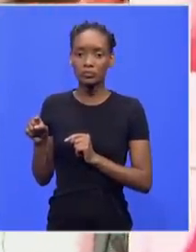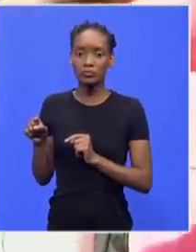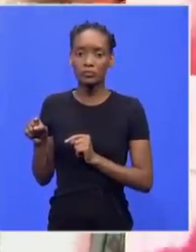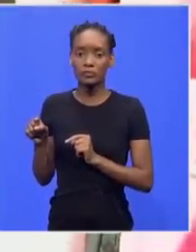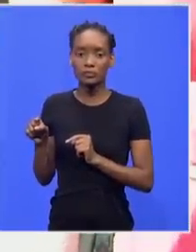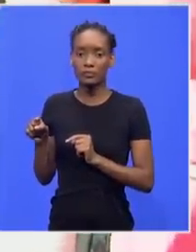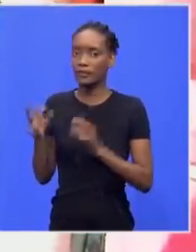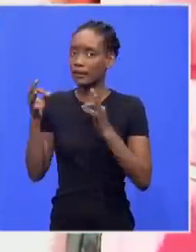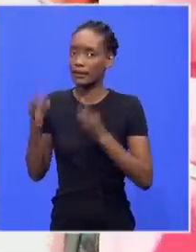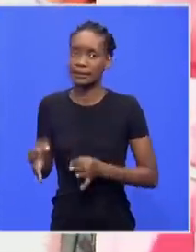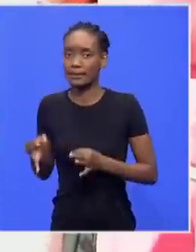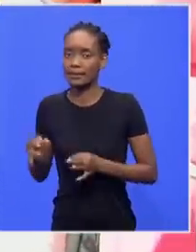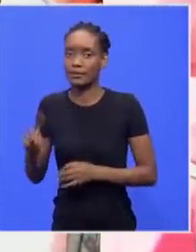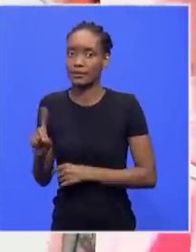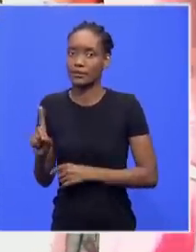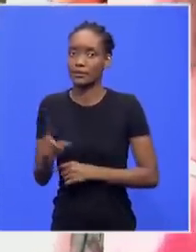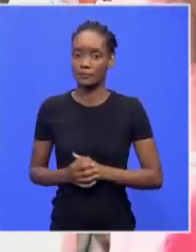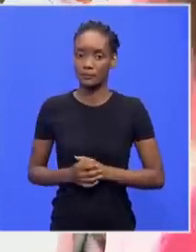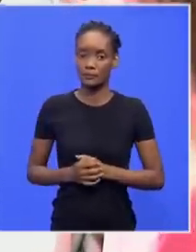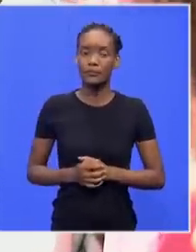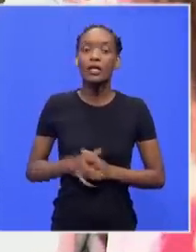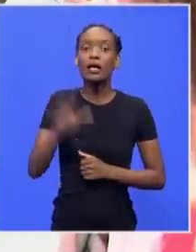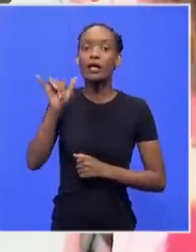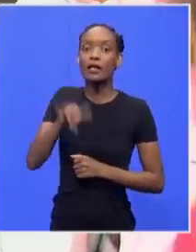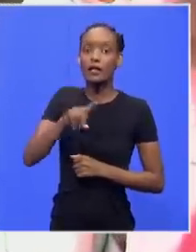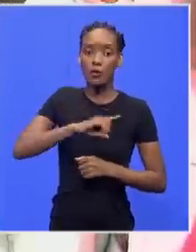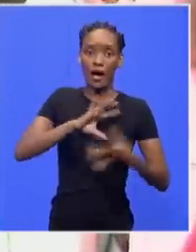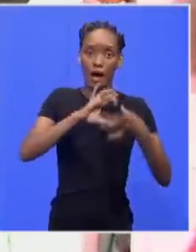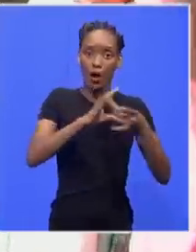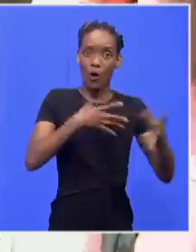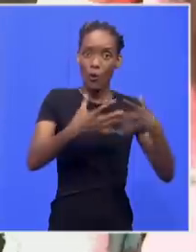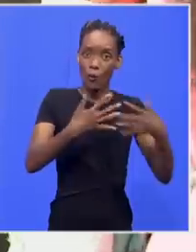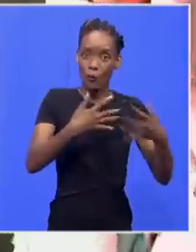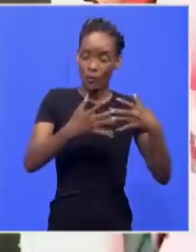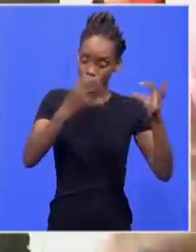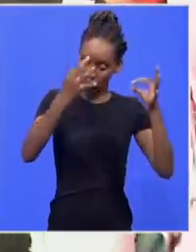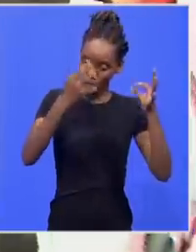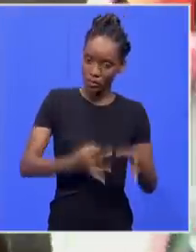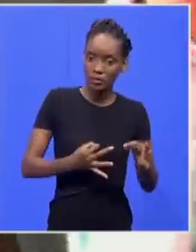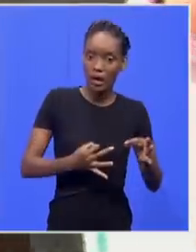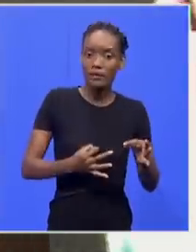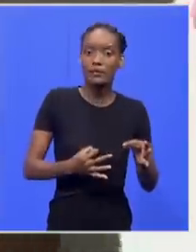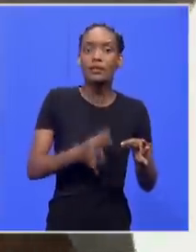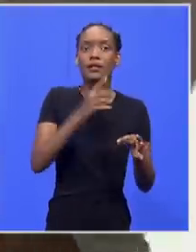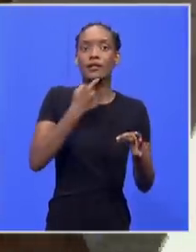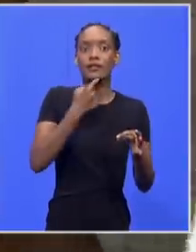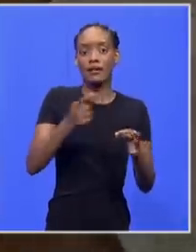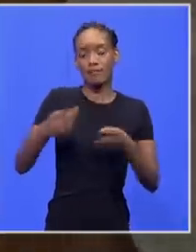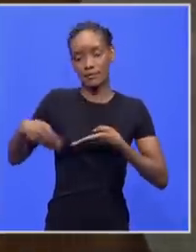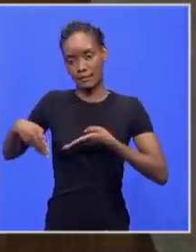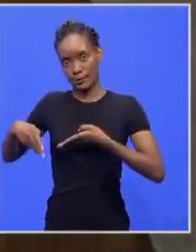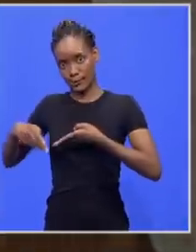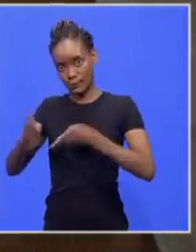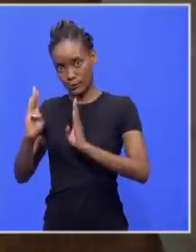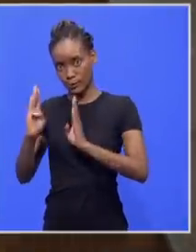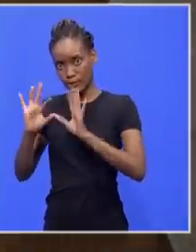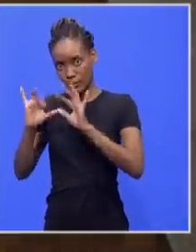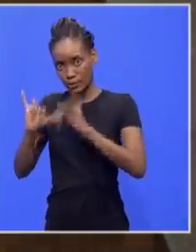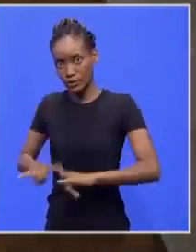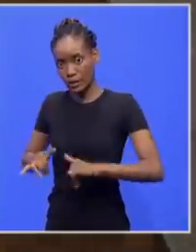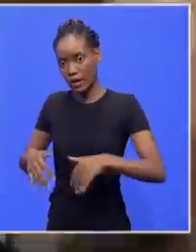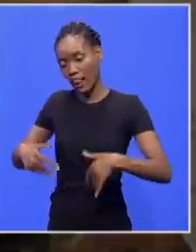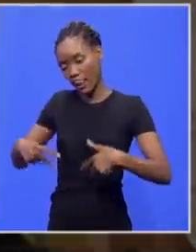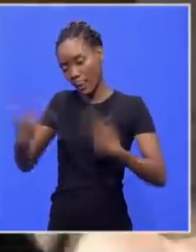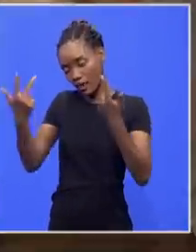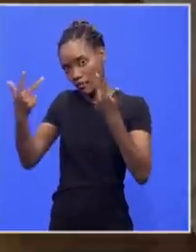decision. He didn't take work. That's when Oma face he get decision. He say he take us in the street. He coming to leave us also in the